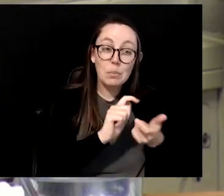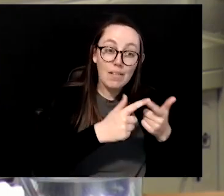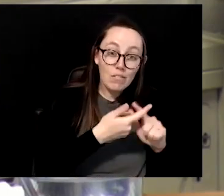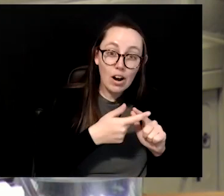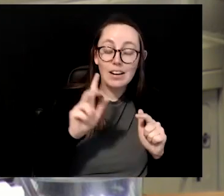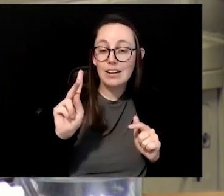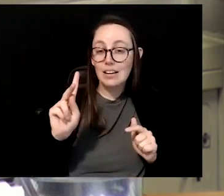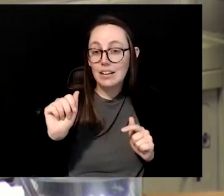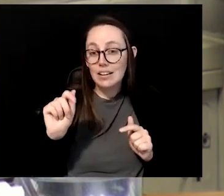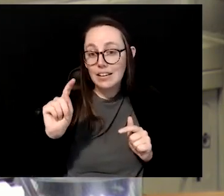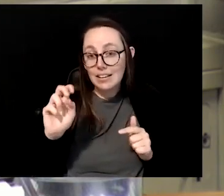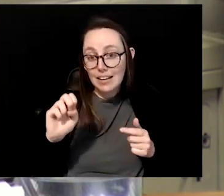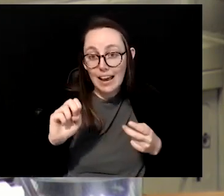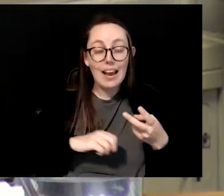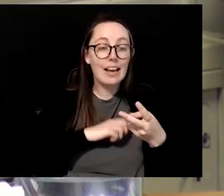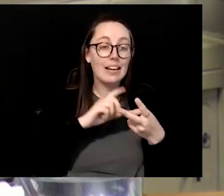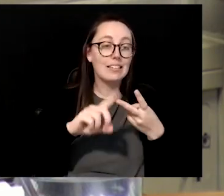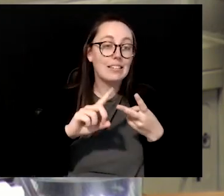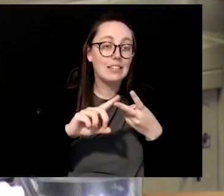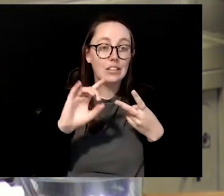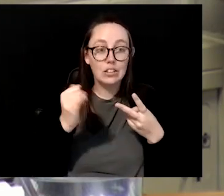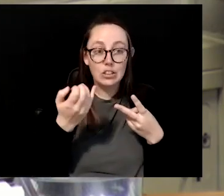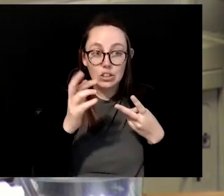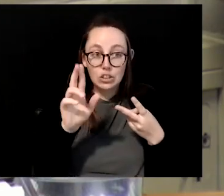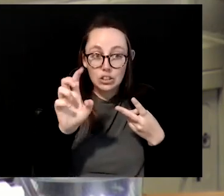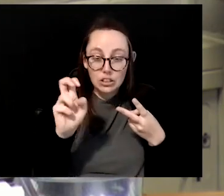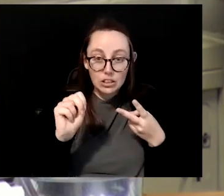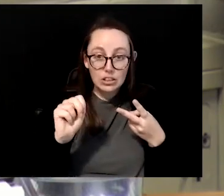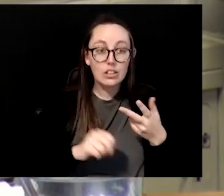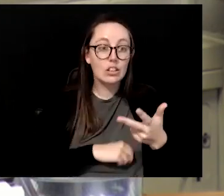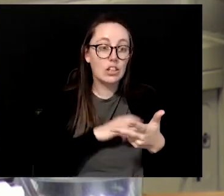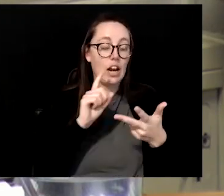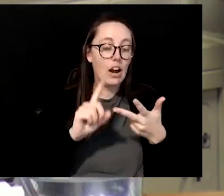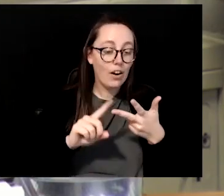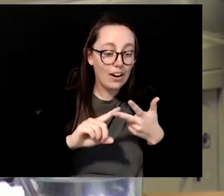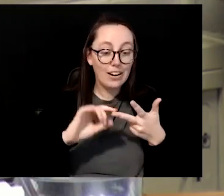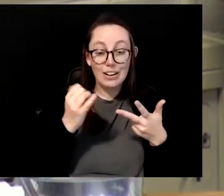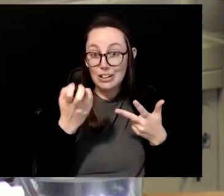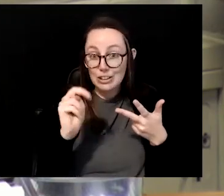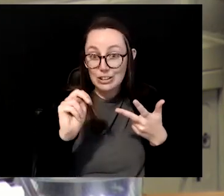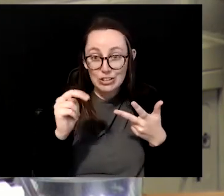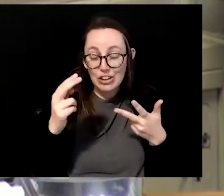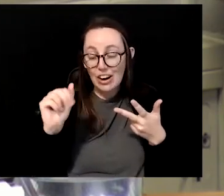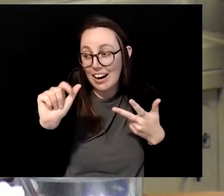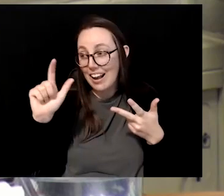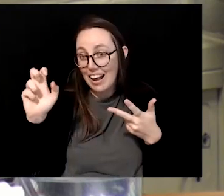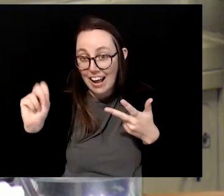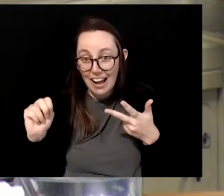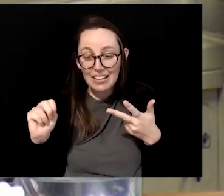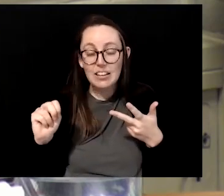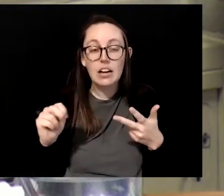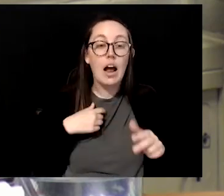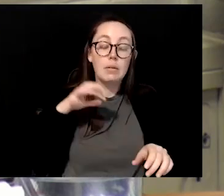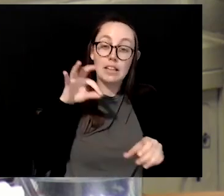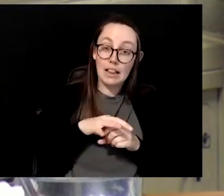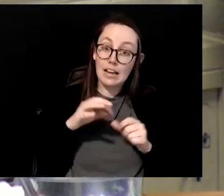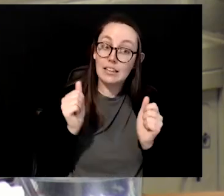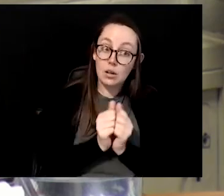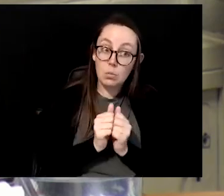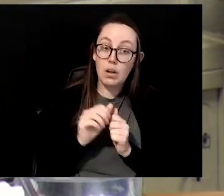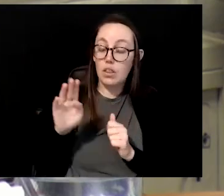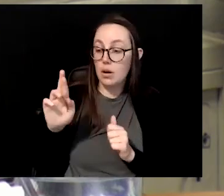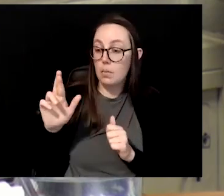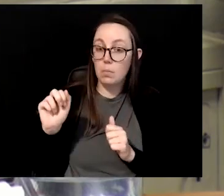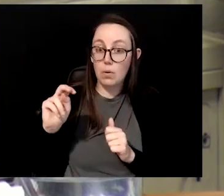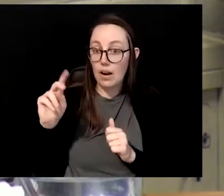one-of-a-kind John Allen and being elected along with Brandy Starr uh then John left and we had a great